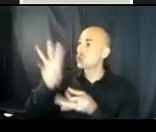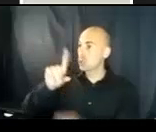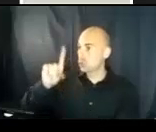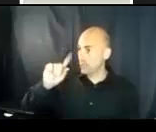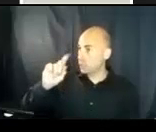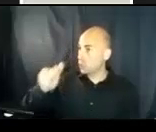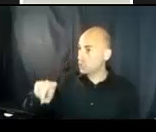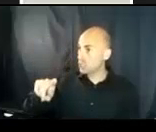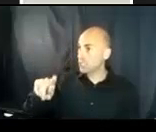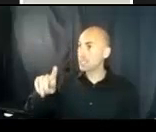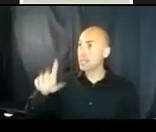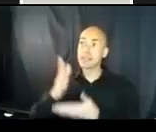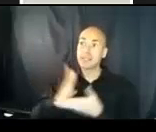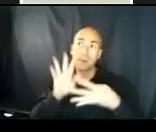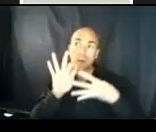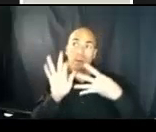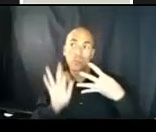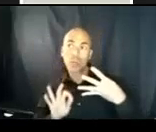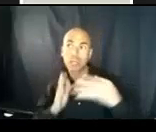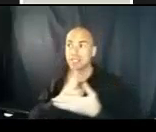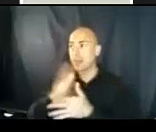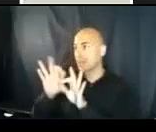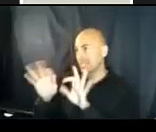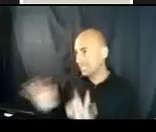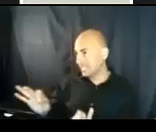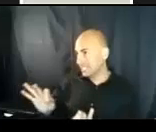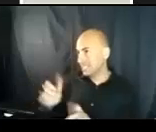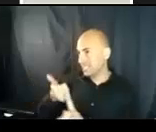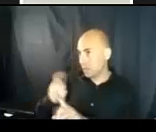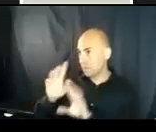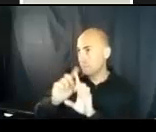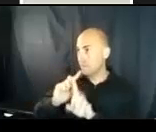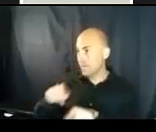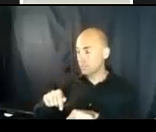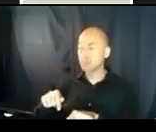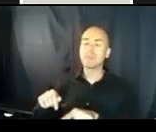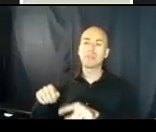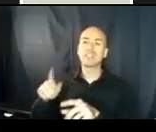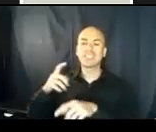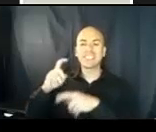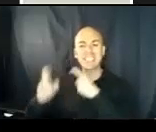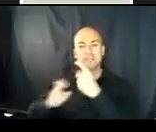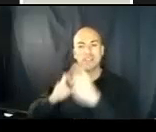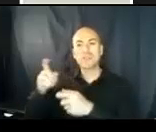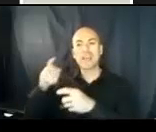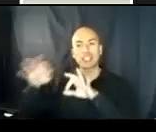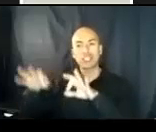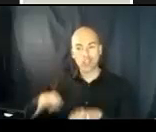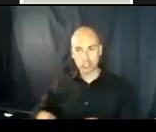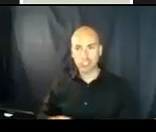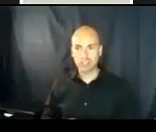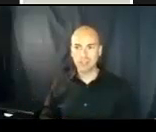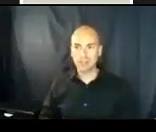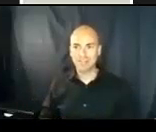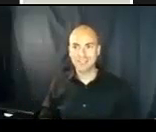Remember that sometimes we're not there face-to-face to provide these instructions. So you don't want to lose their attention when they're trying to